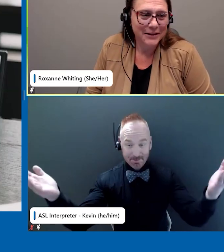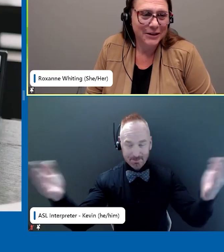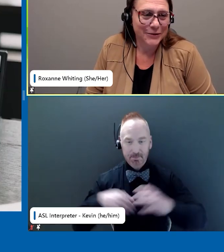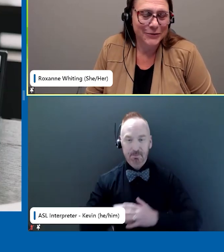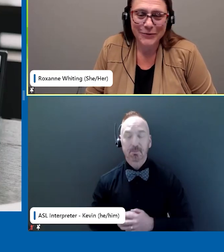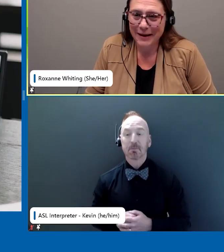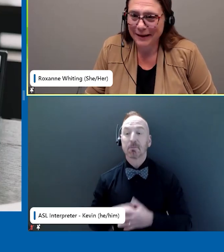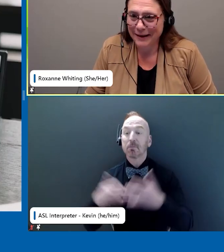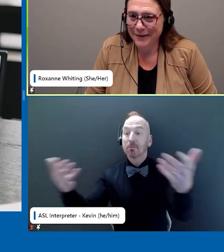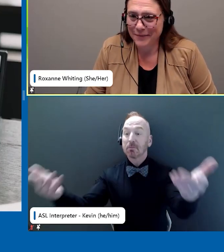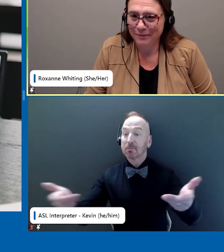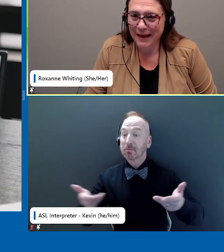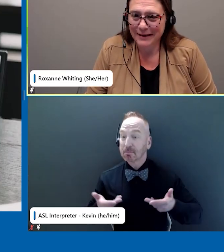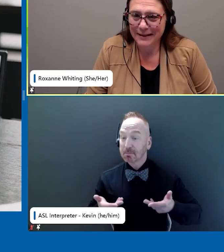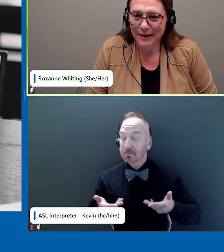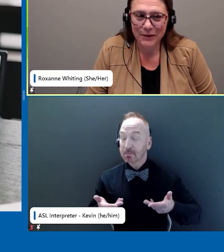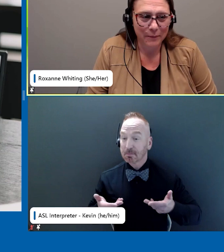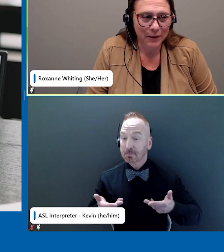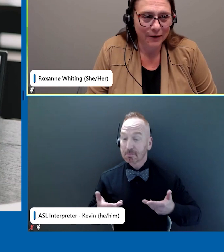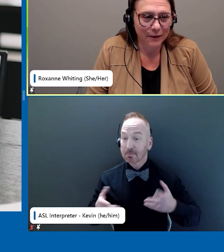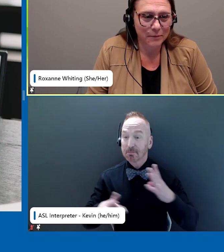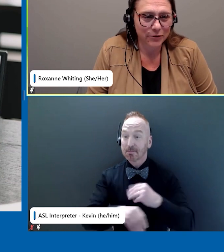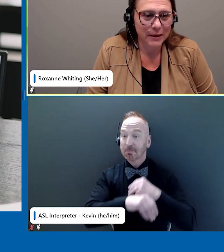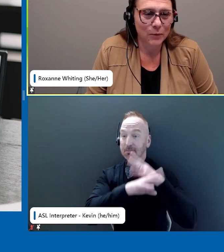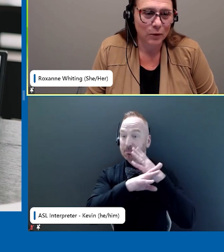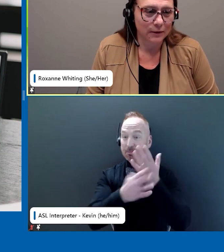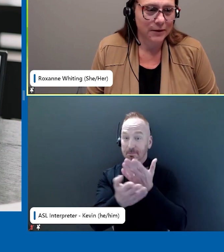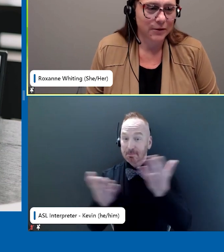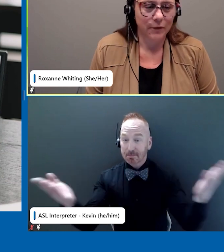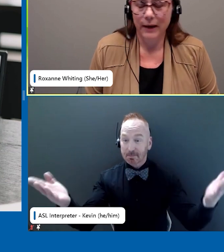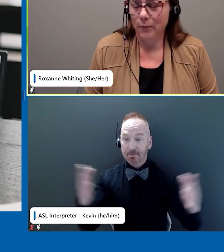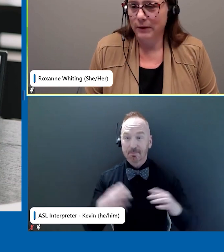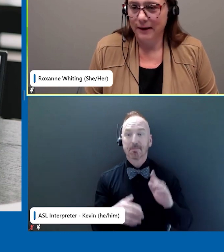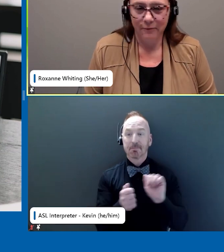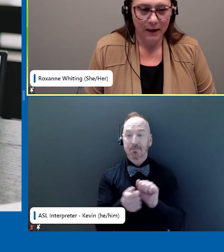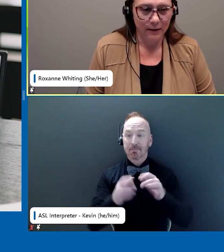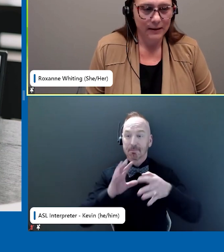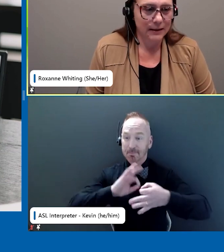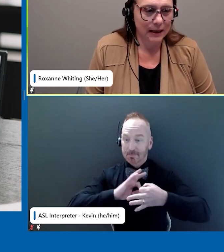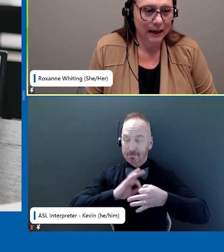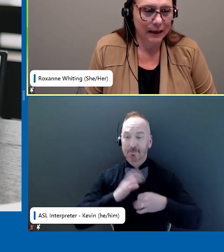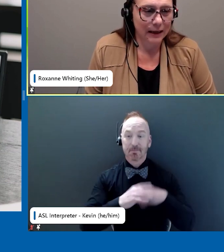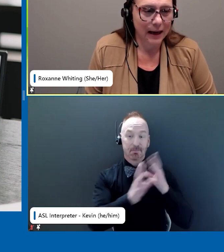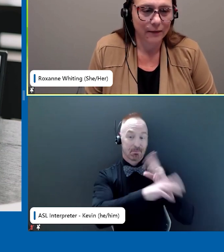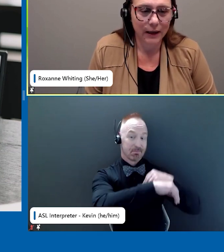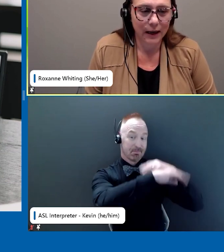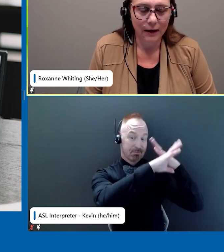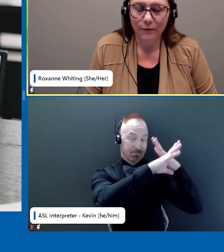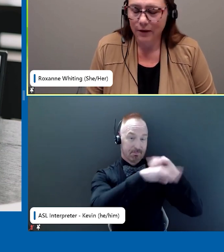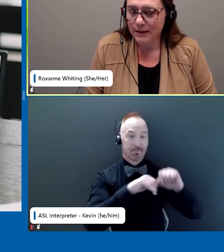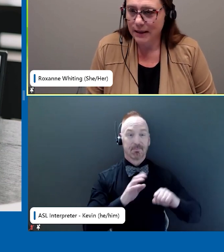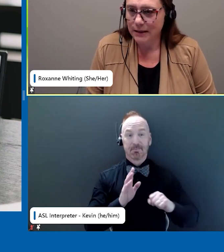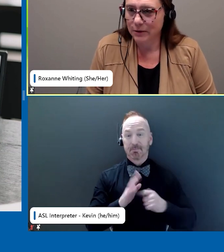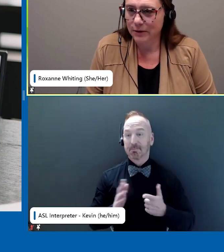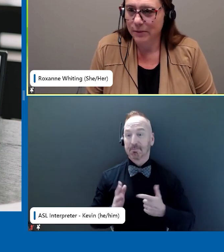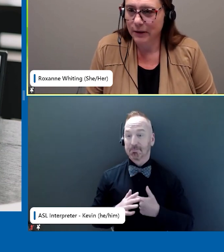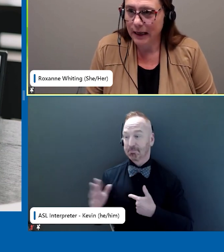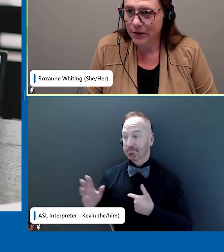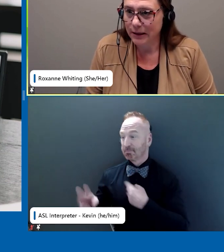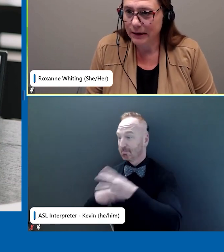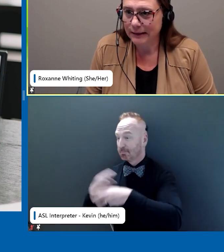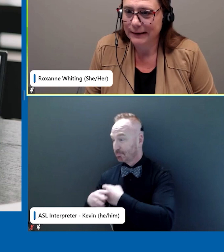Welcome to Assign's webinar, Between Worlds, Growing Up with Deaf Parents and Advocating for